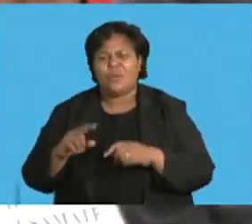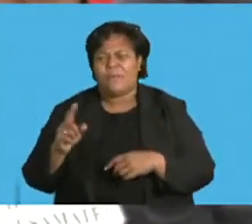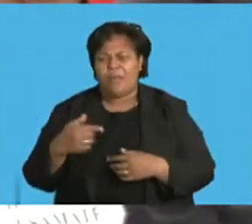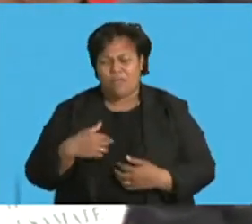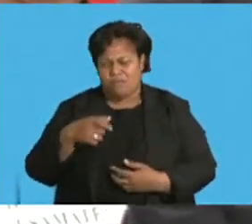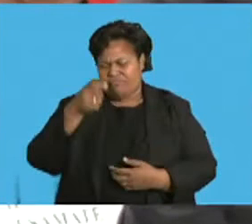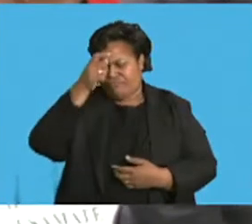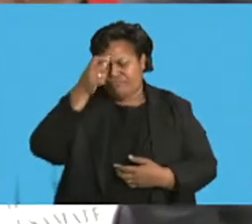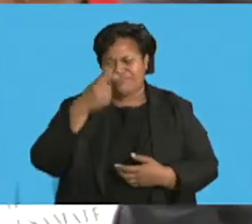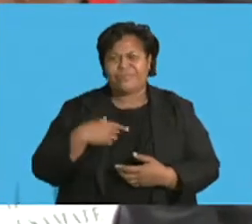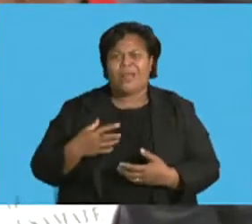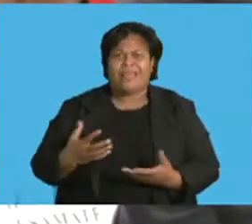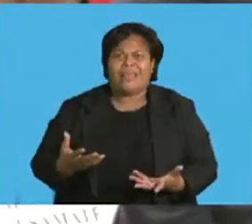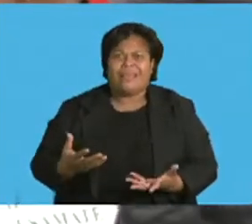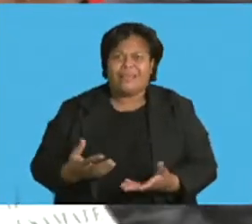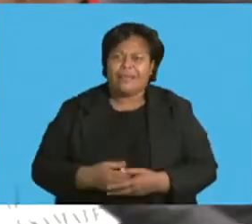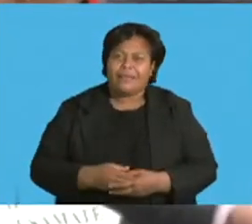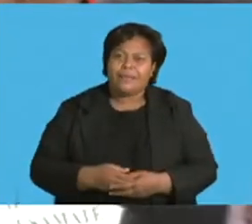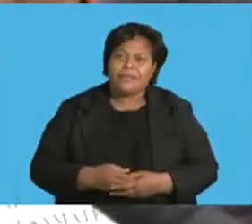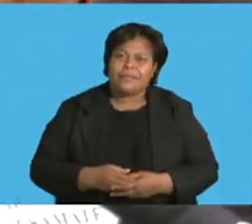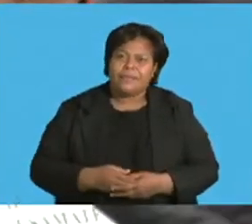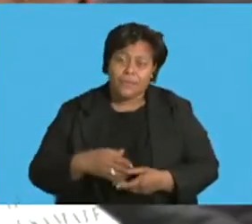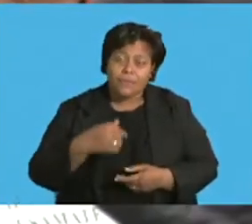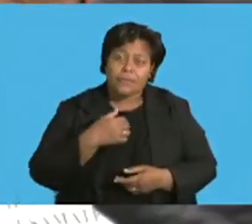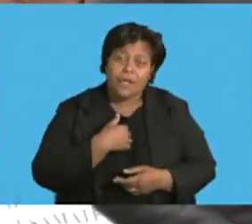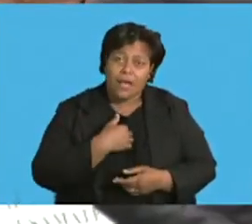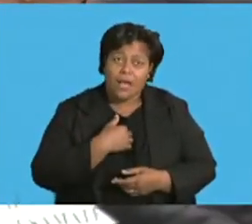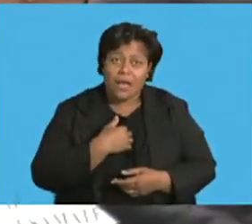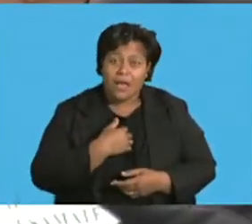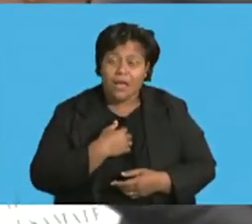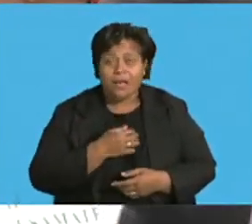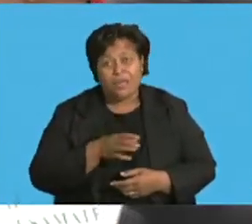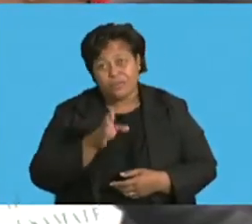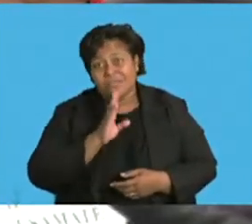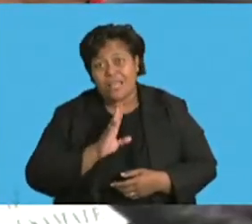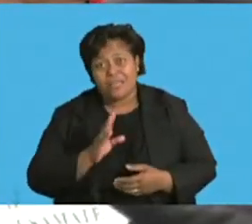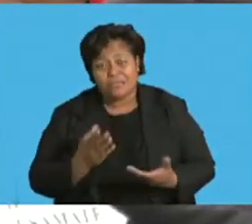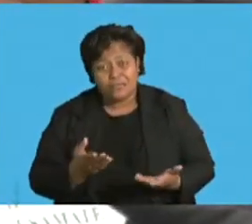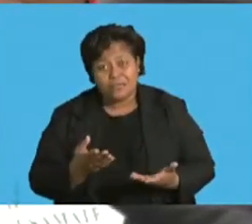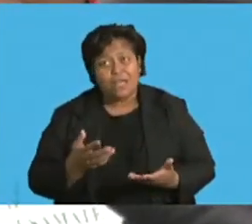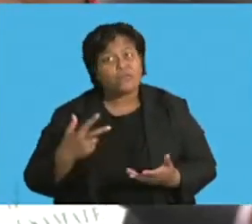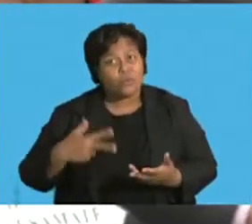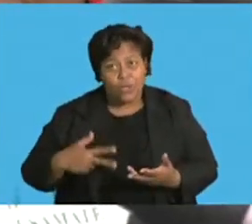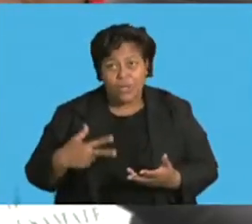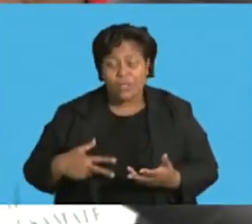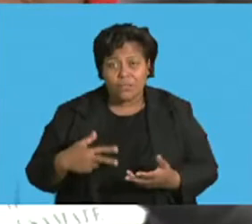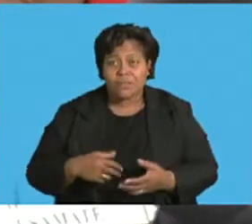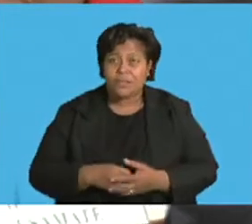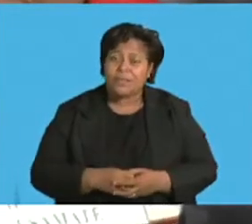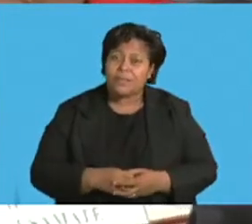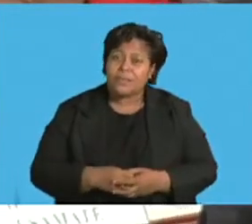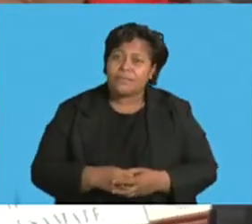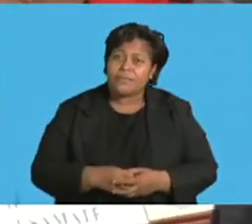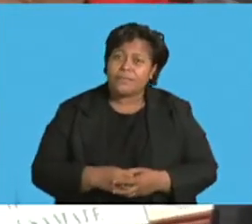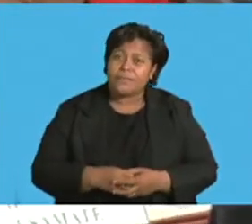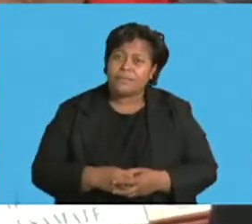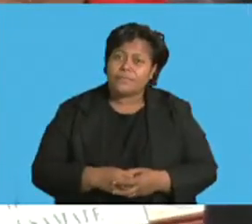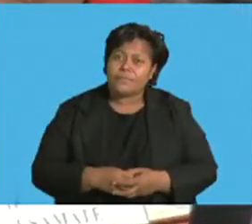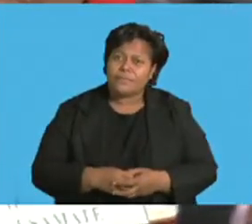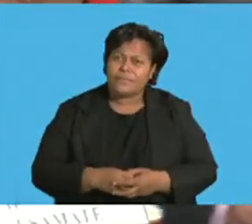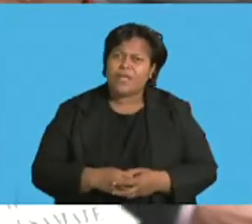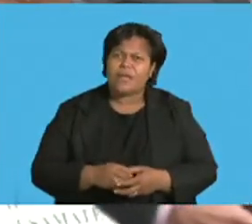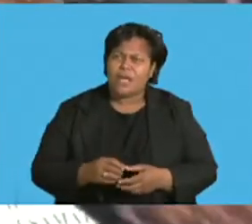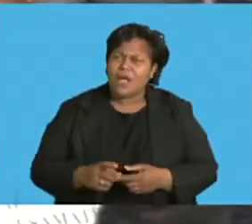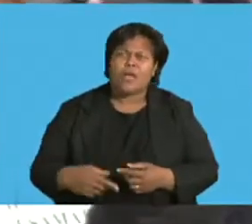that. Now, Mr. Speaker, sir, I was upset about it, and I was hurt about it, and I still, in a way, am ambiguous,